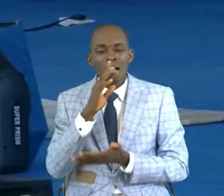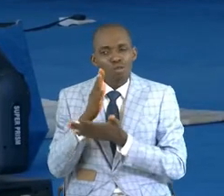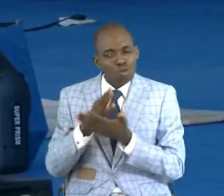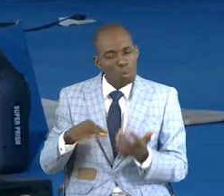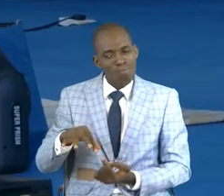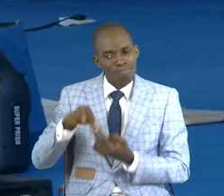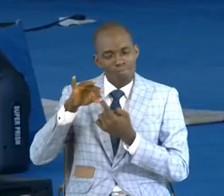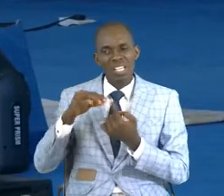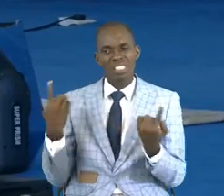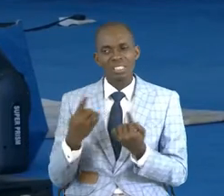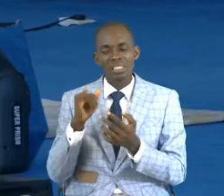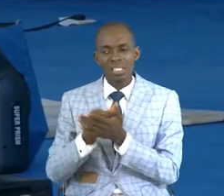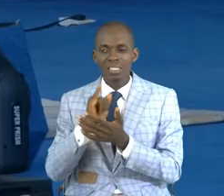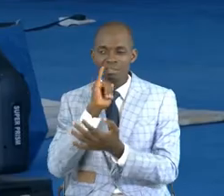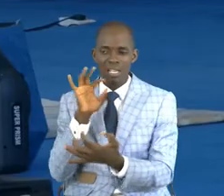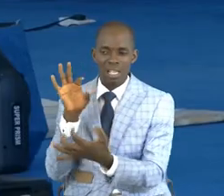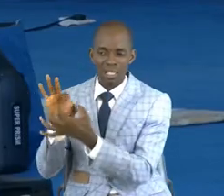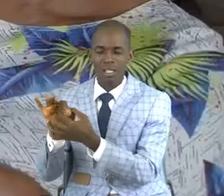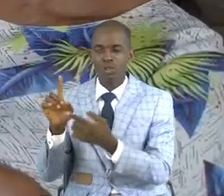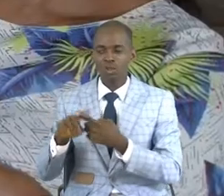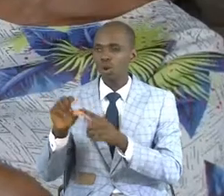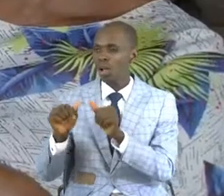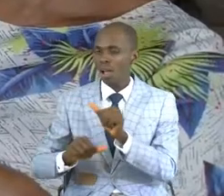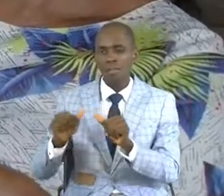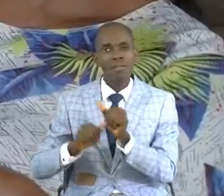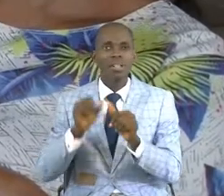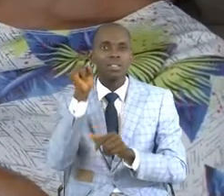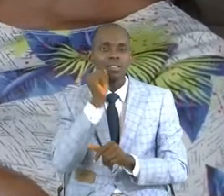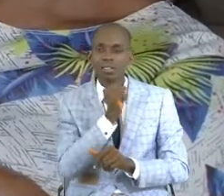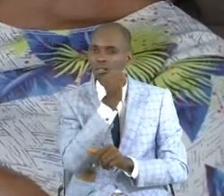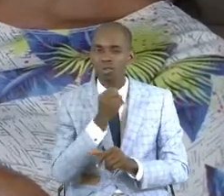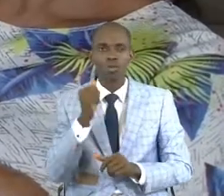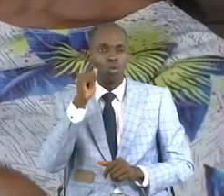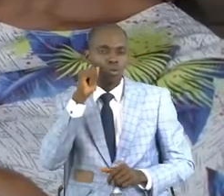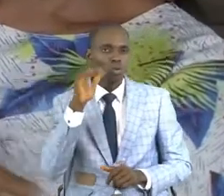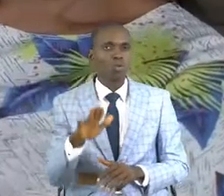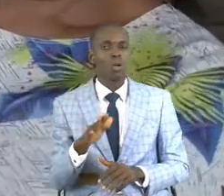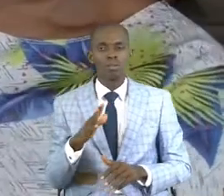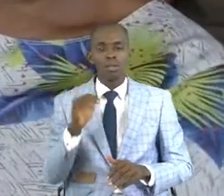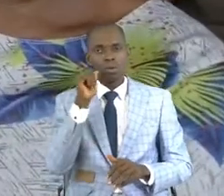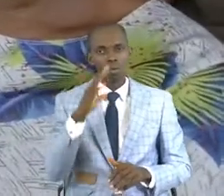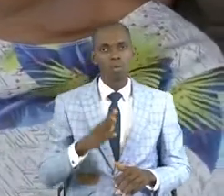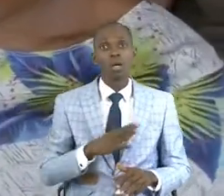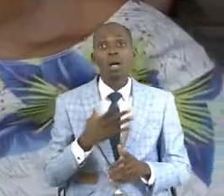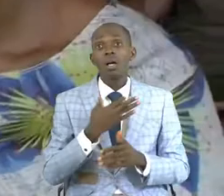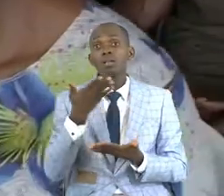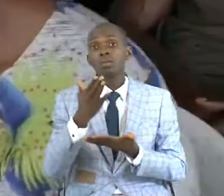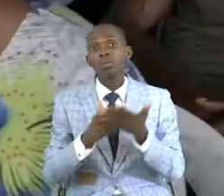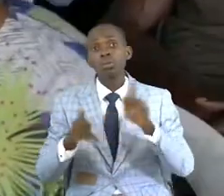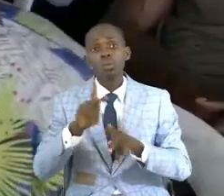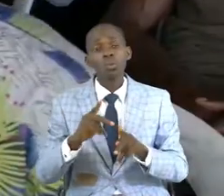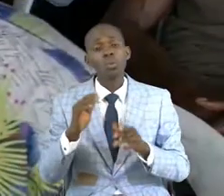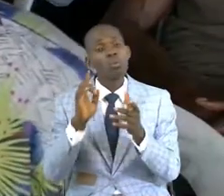lady, any single lady anywhere? And so there are people who believe that no matter how much they